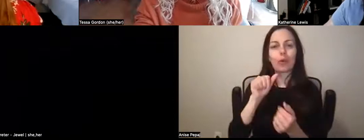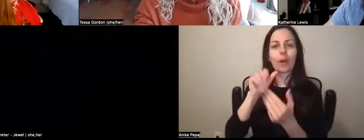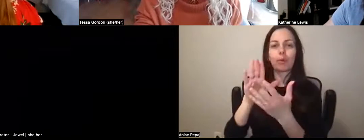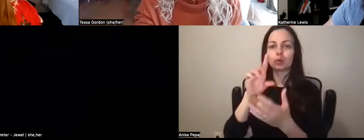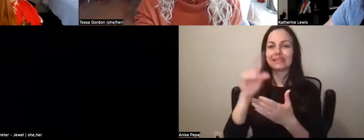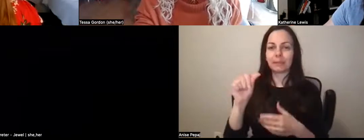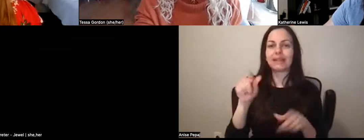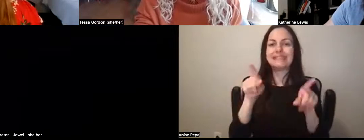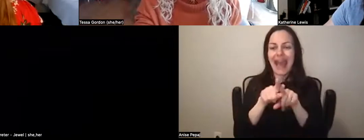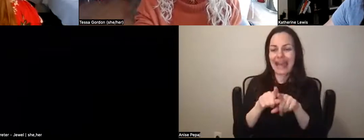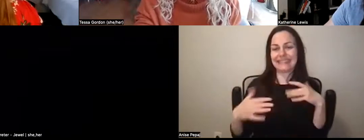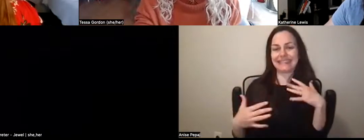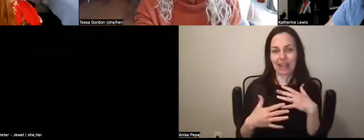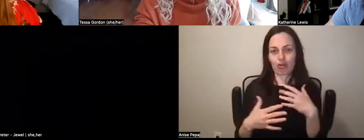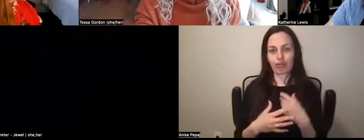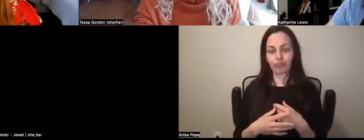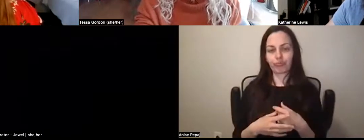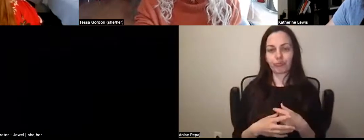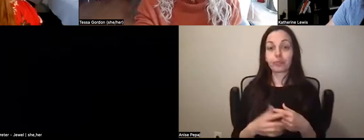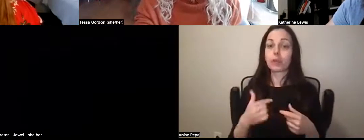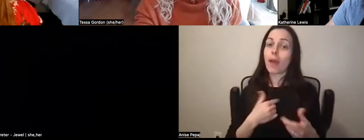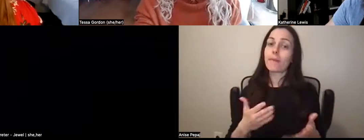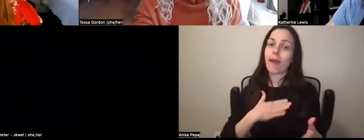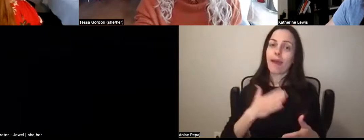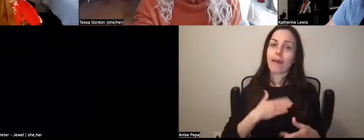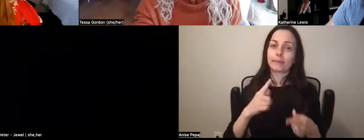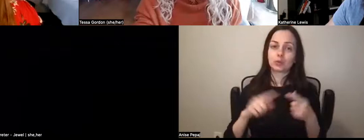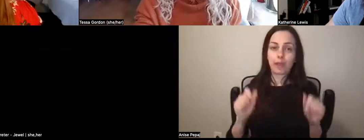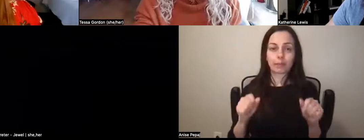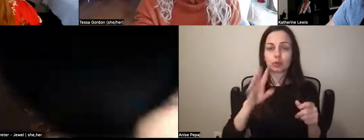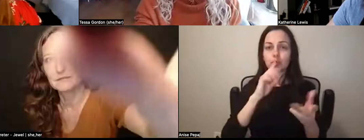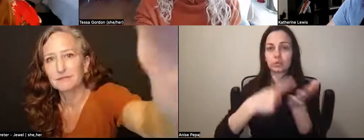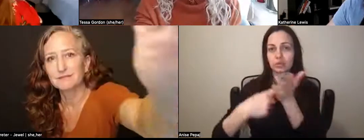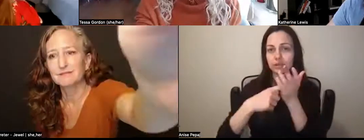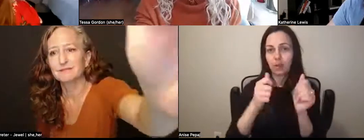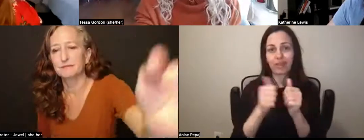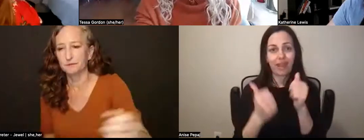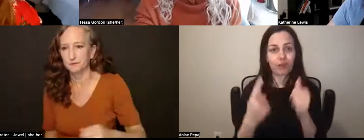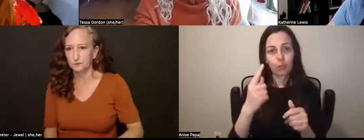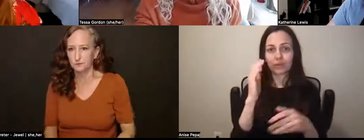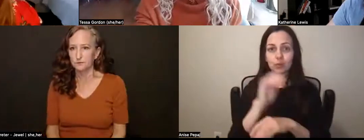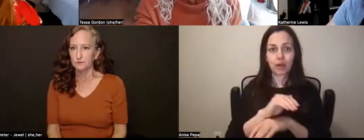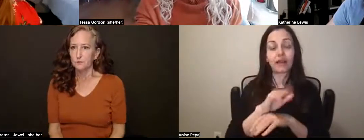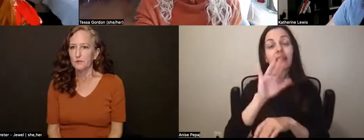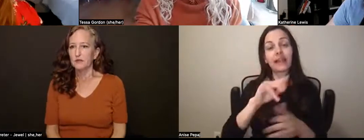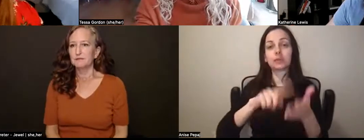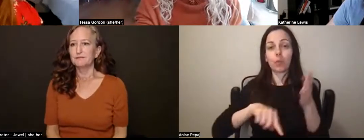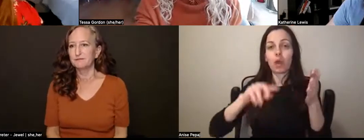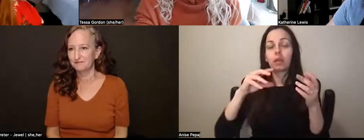being scared. And so I'm glad to be able to discuss that with everybody tonight. And that's what health equity means to me.